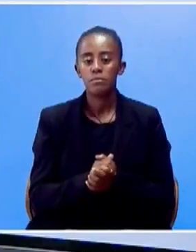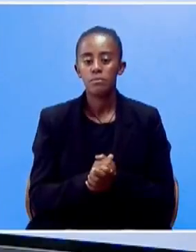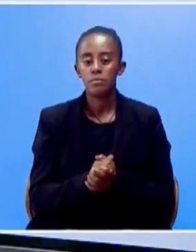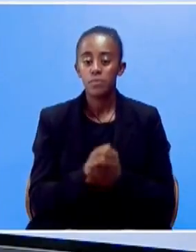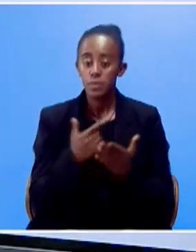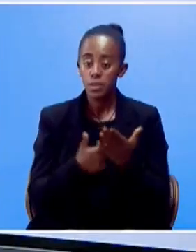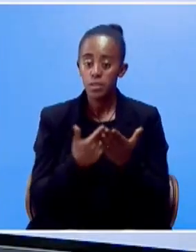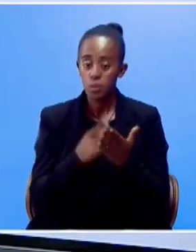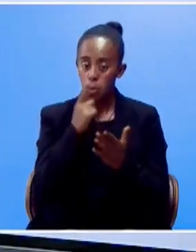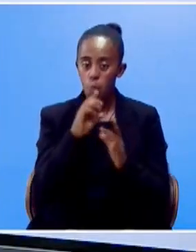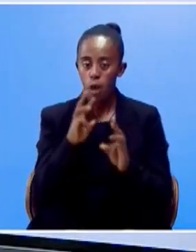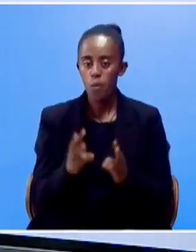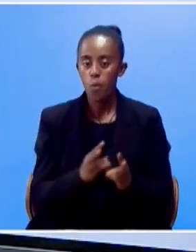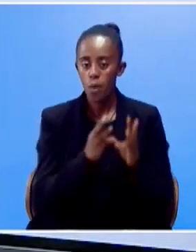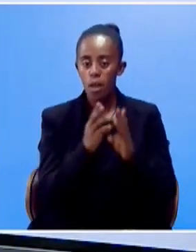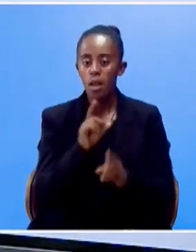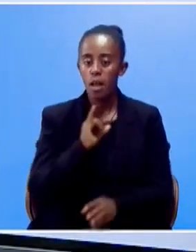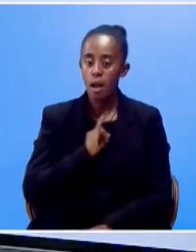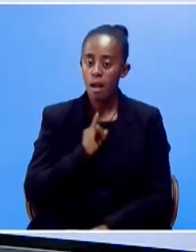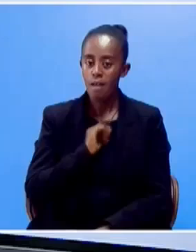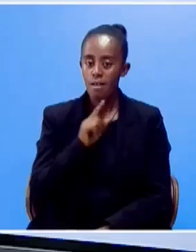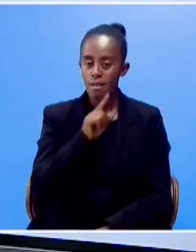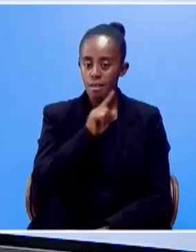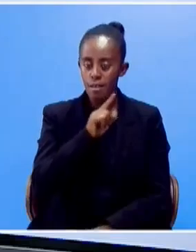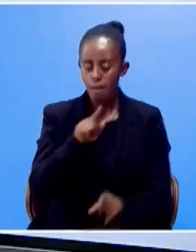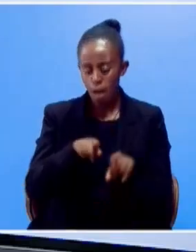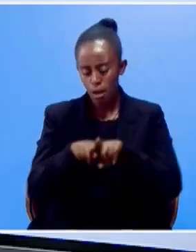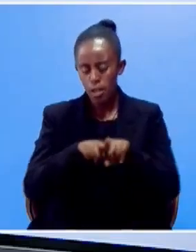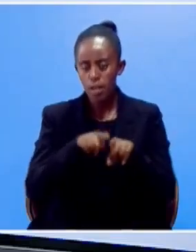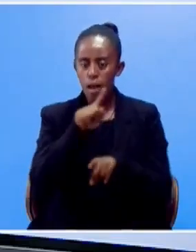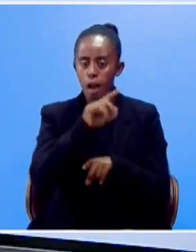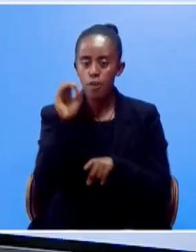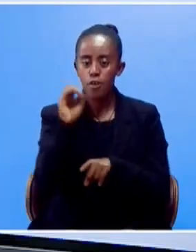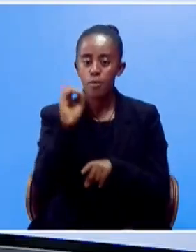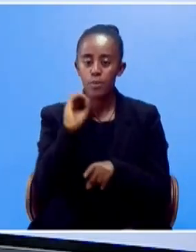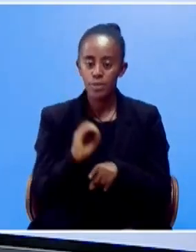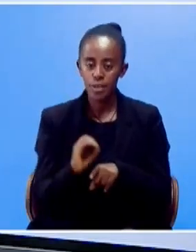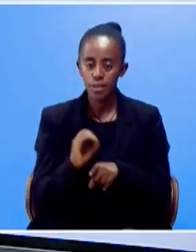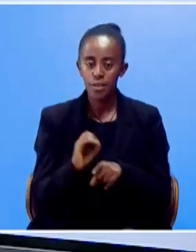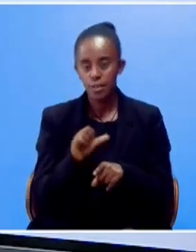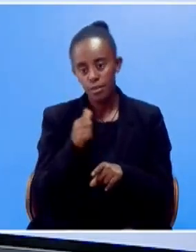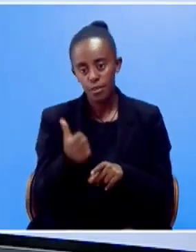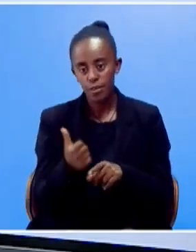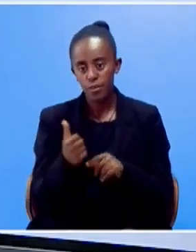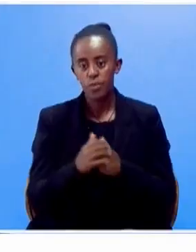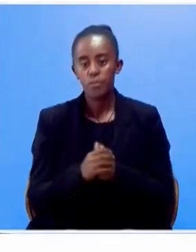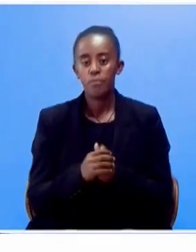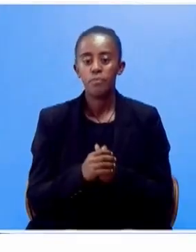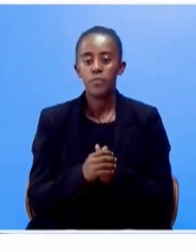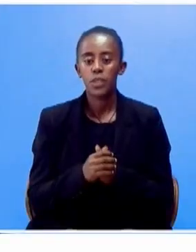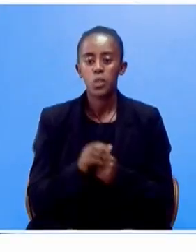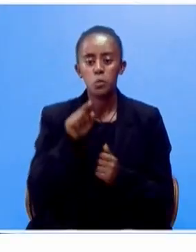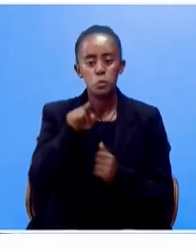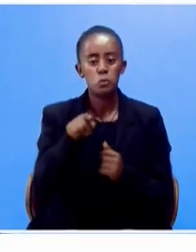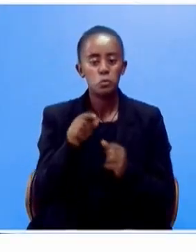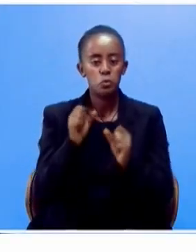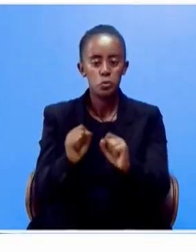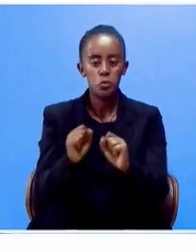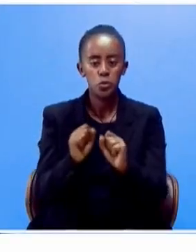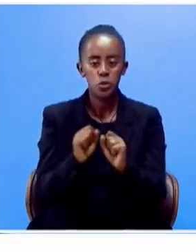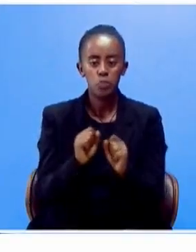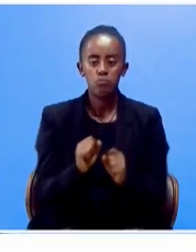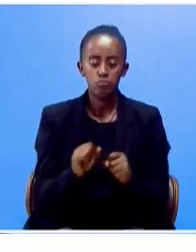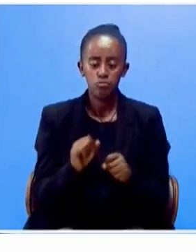This is one way. I agree 100%. Another, you can say